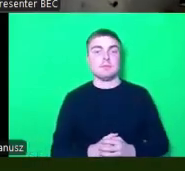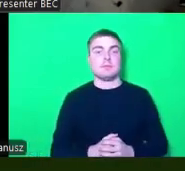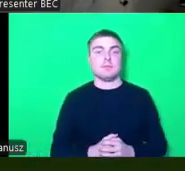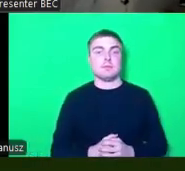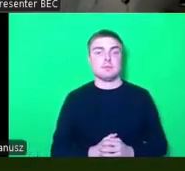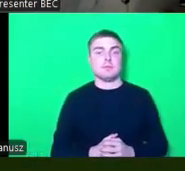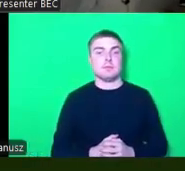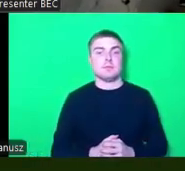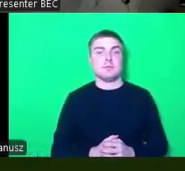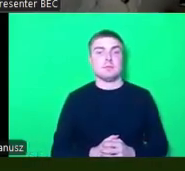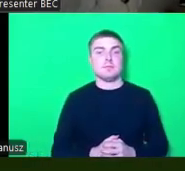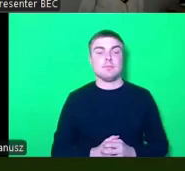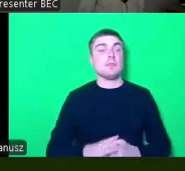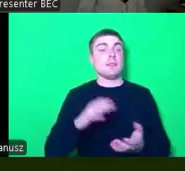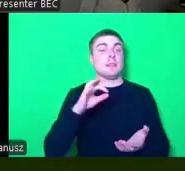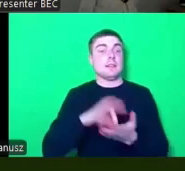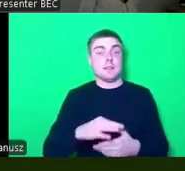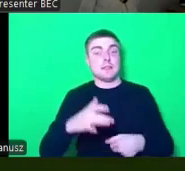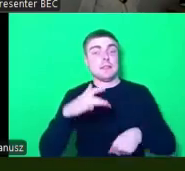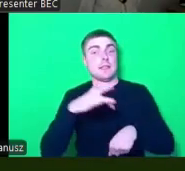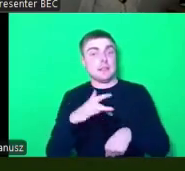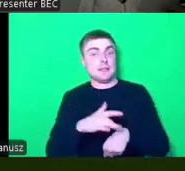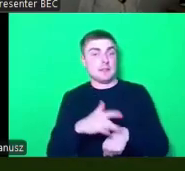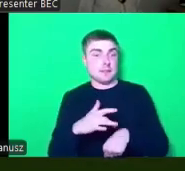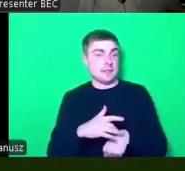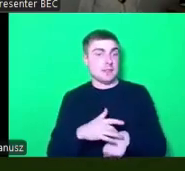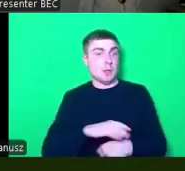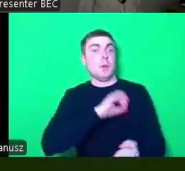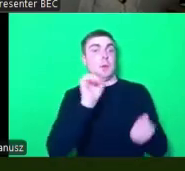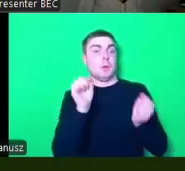of this cooling.